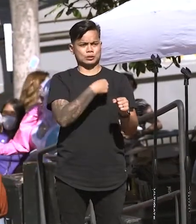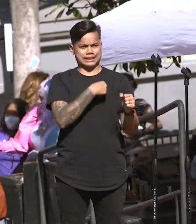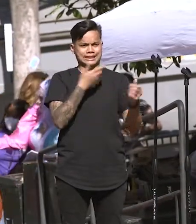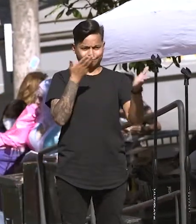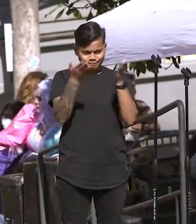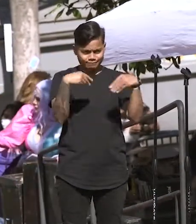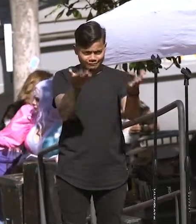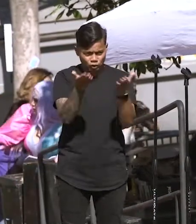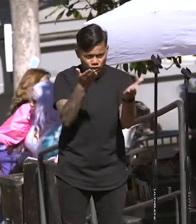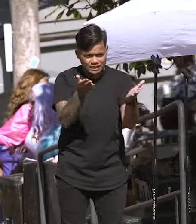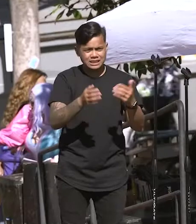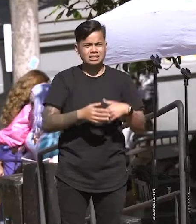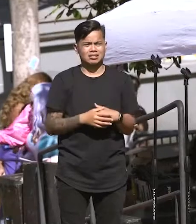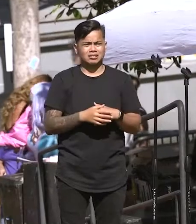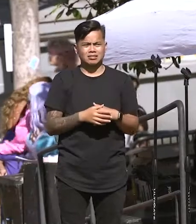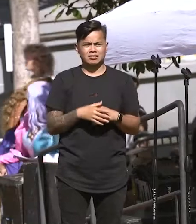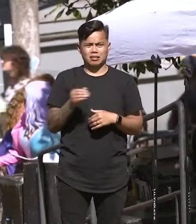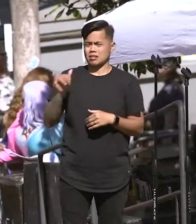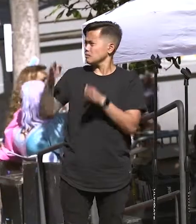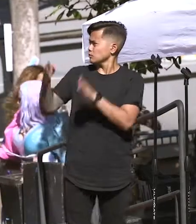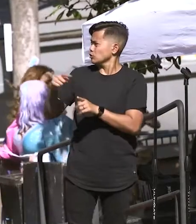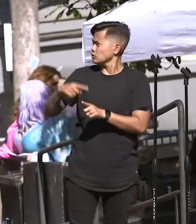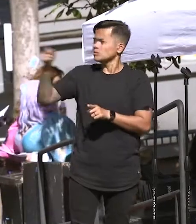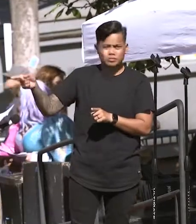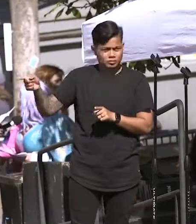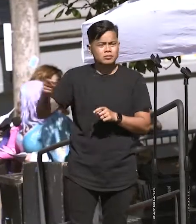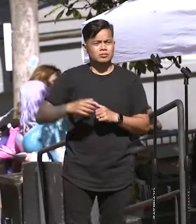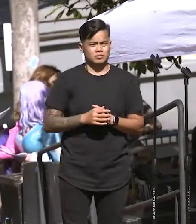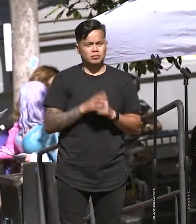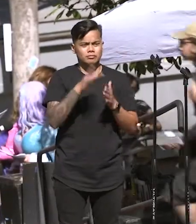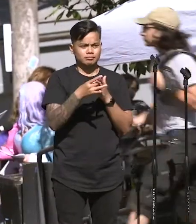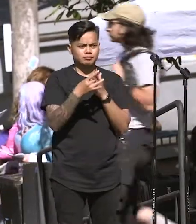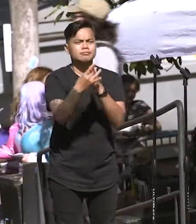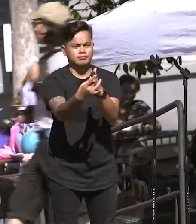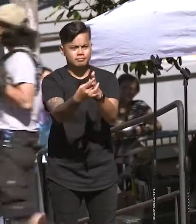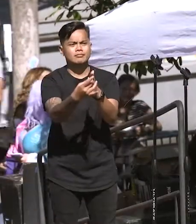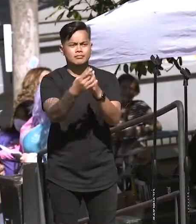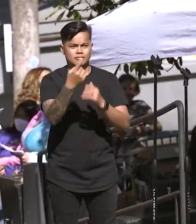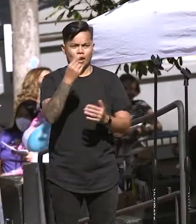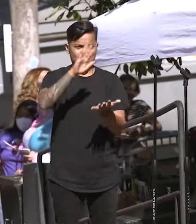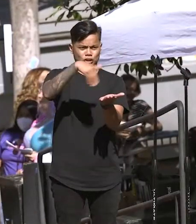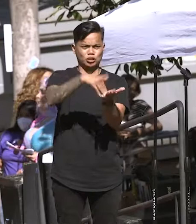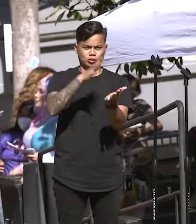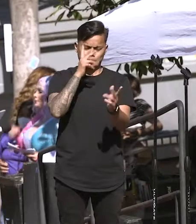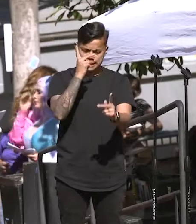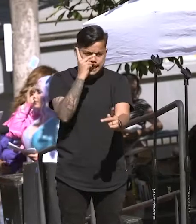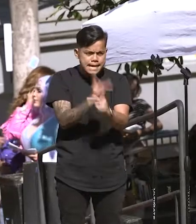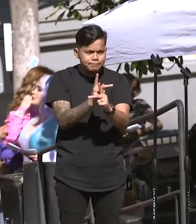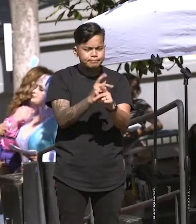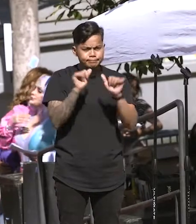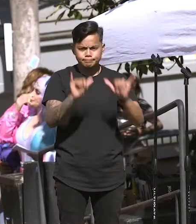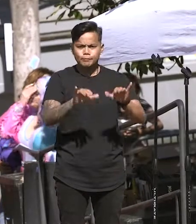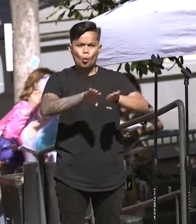member JM right here has courageously led us, is going to stay open. It is one of the very few